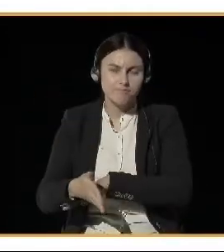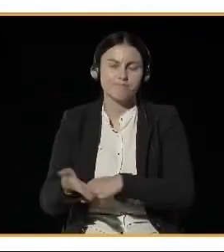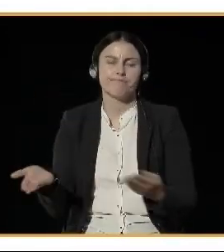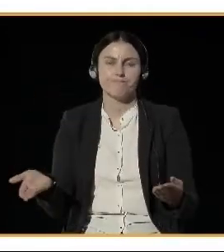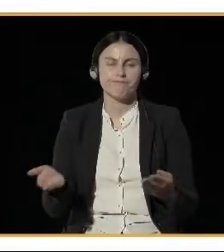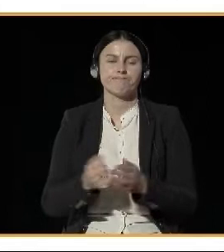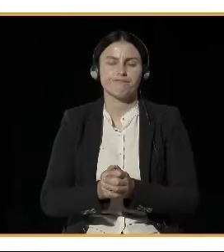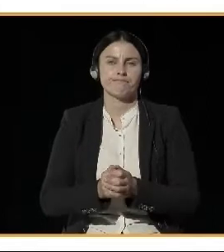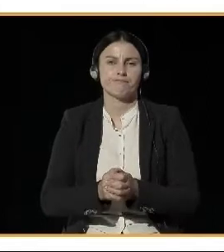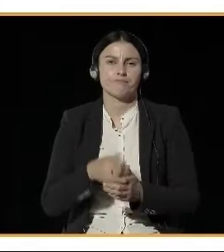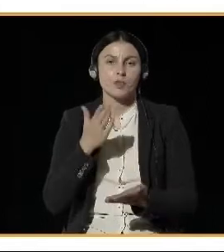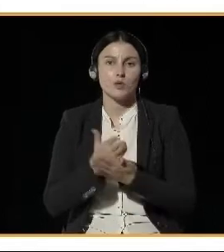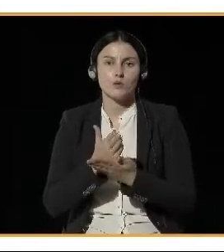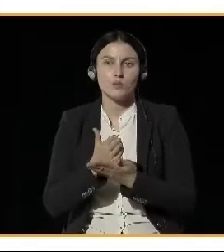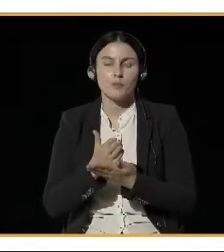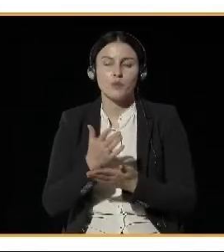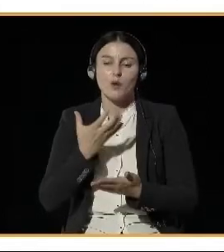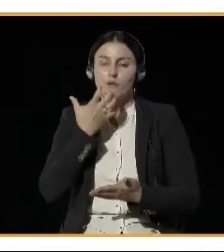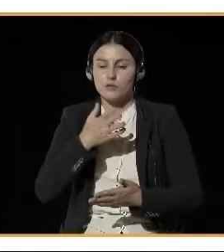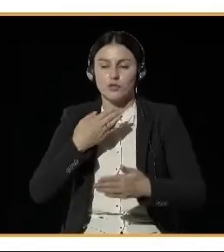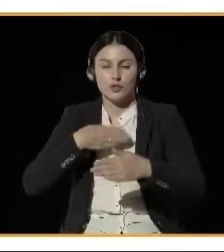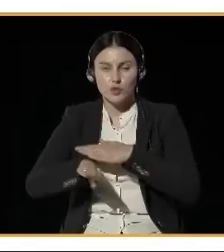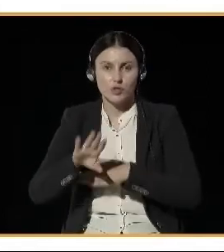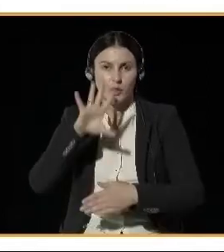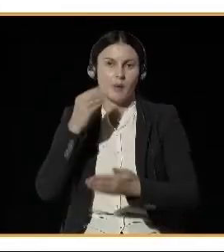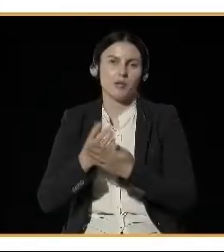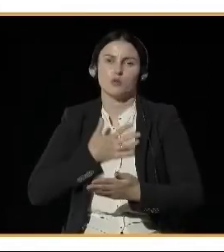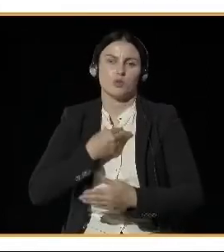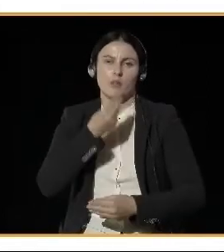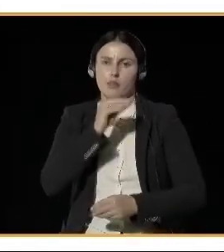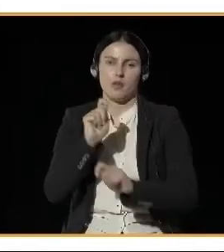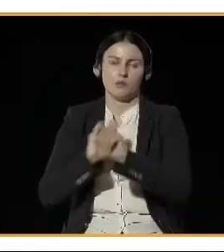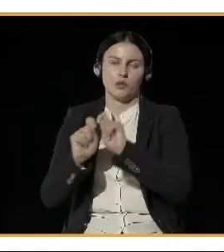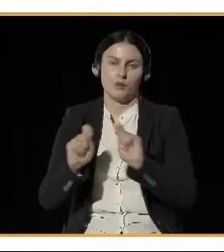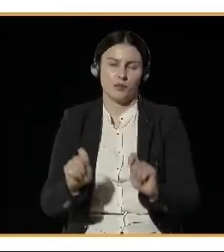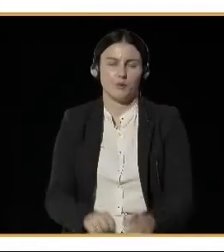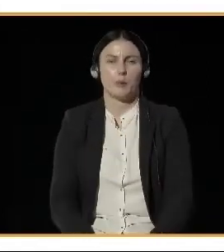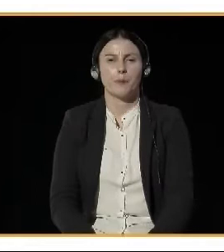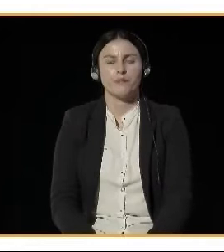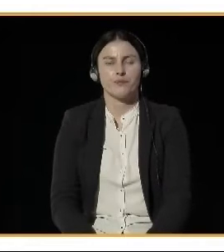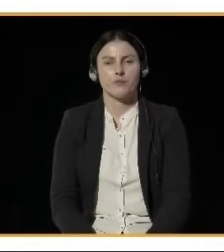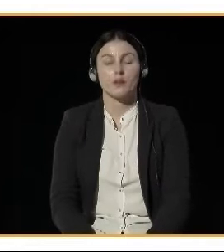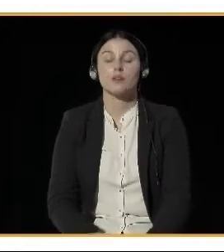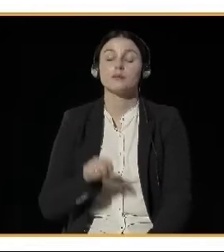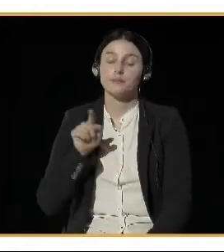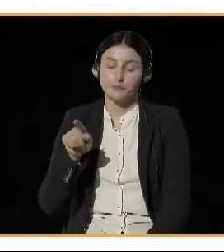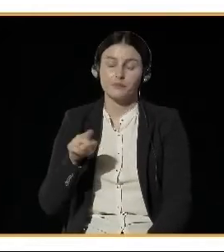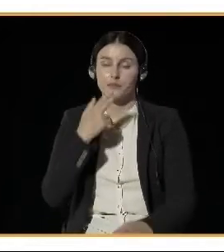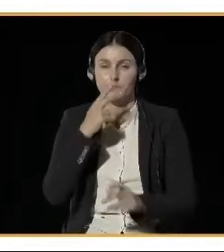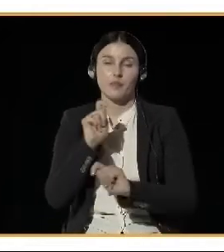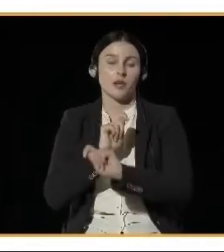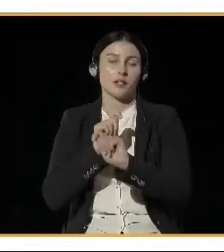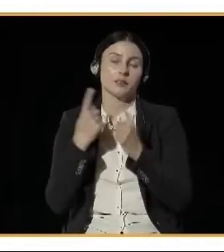only solution. And in this situation, you can see that